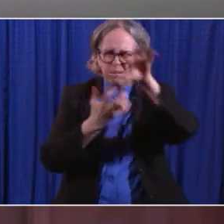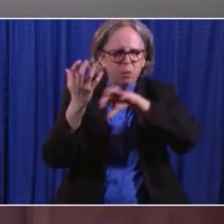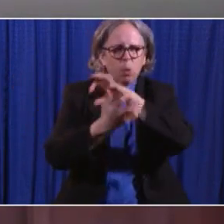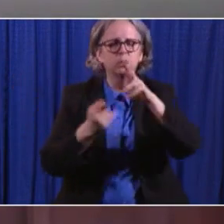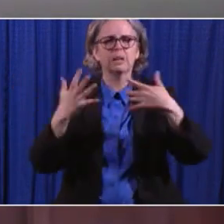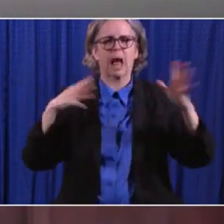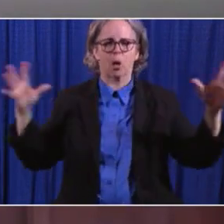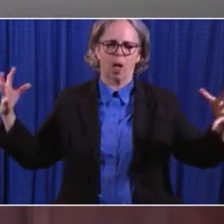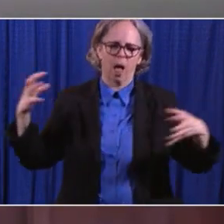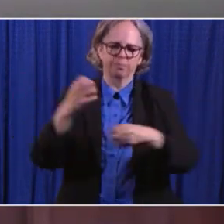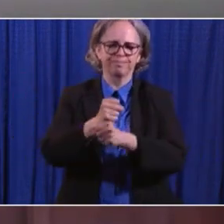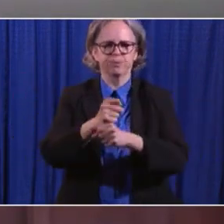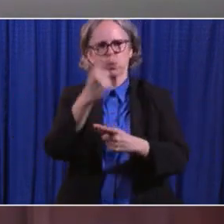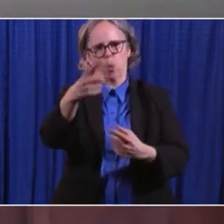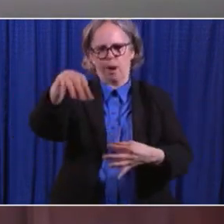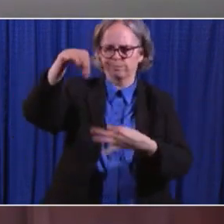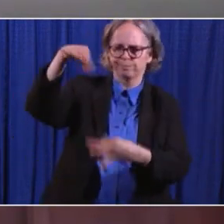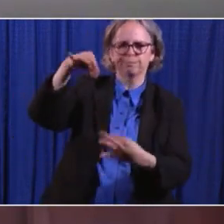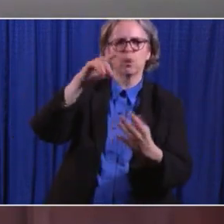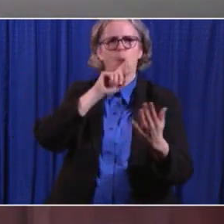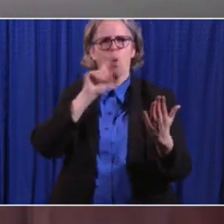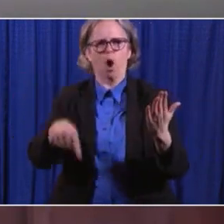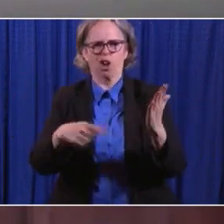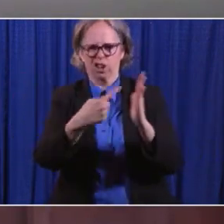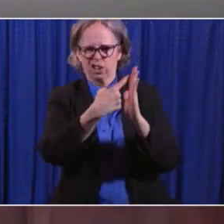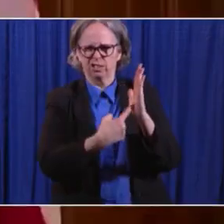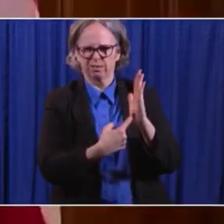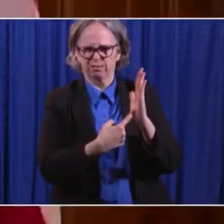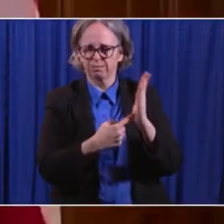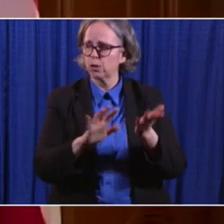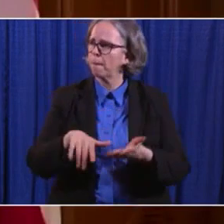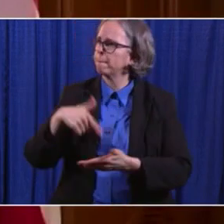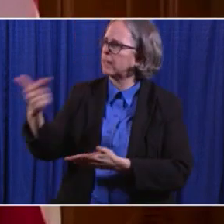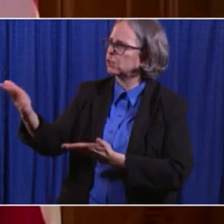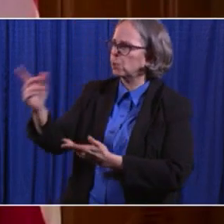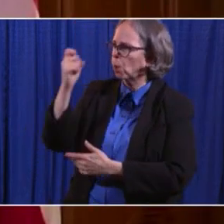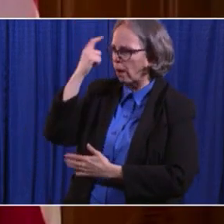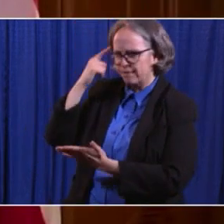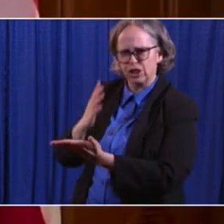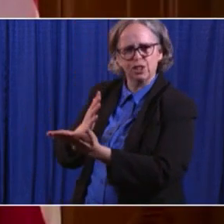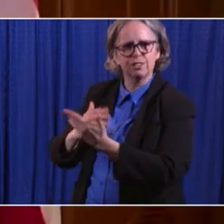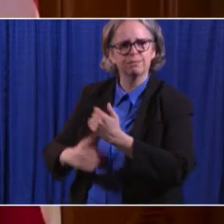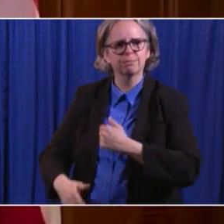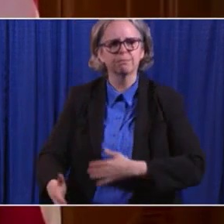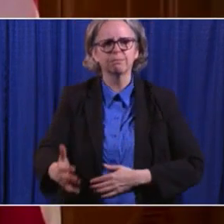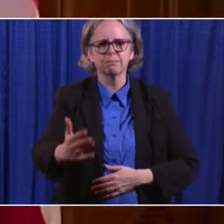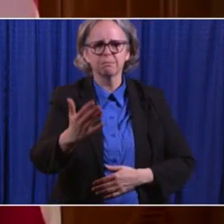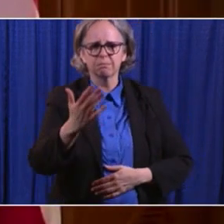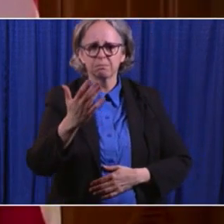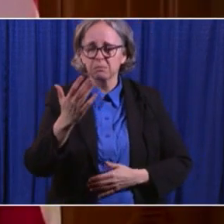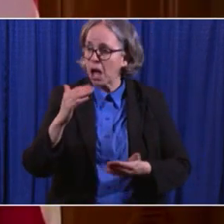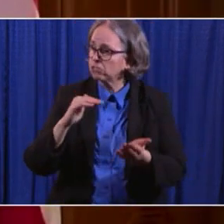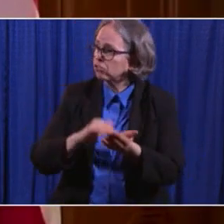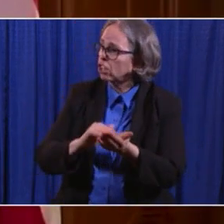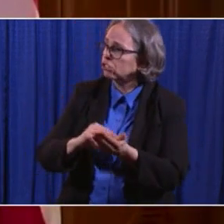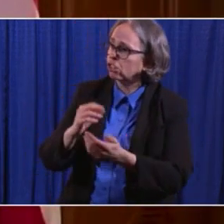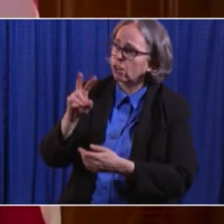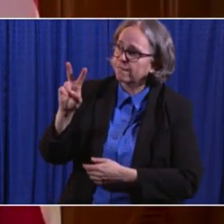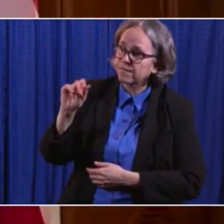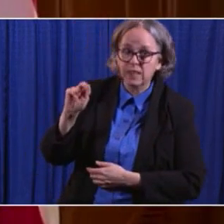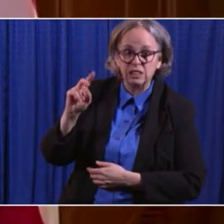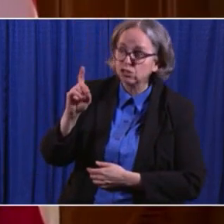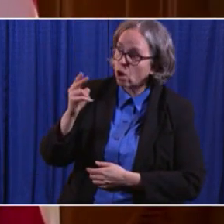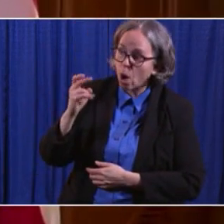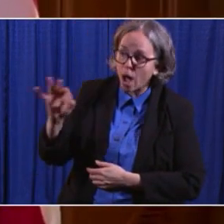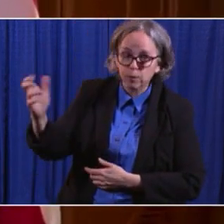you, Governor, and then to Dr. Vanderhoff. Thank you. All right. Dr. Vanderhoff, you want to give us some of the where we are today